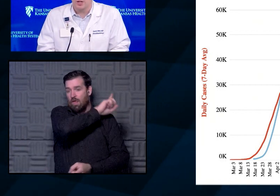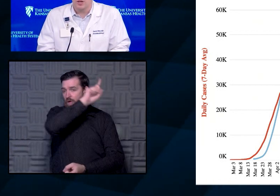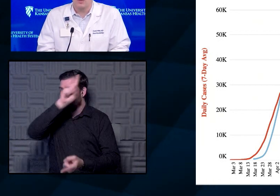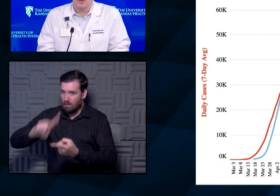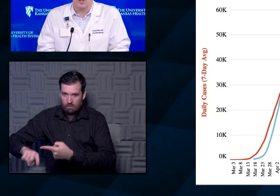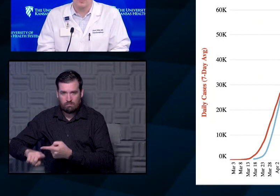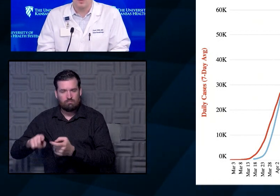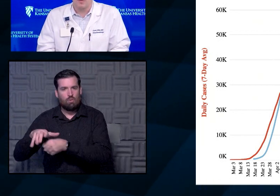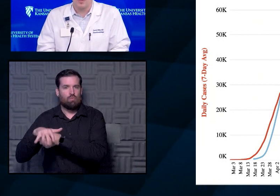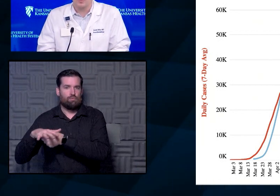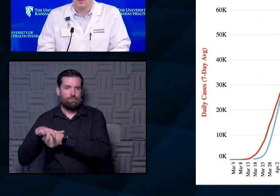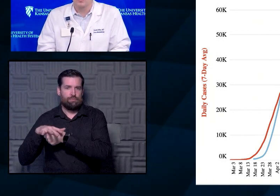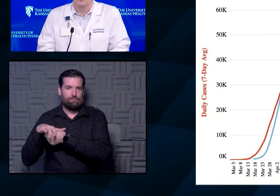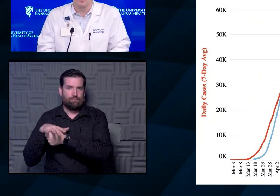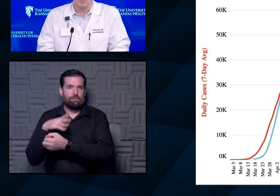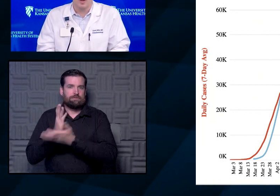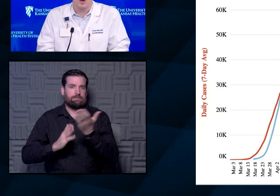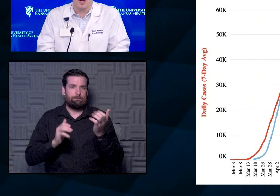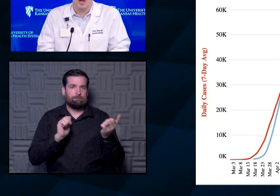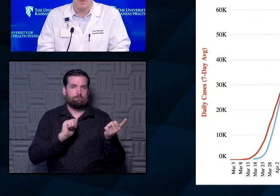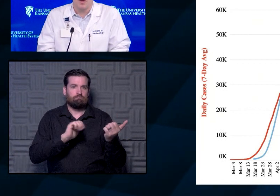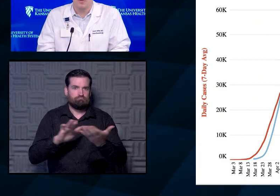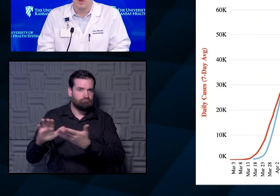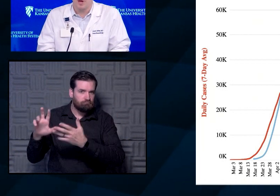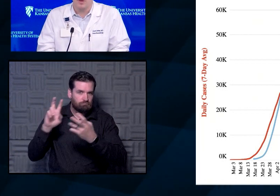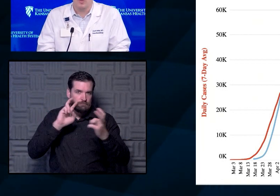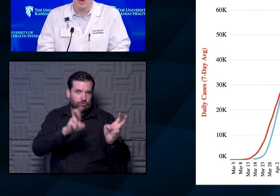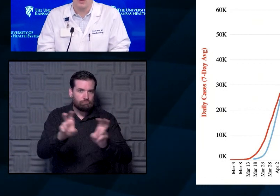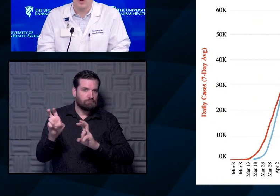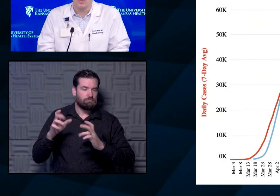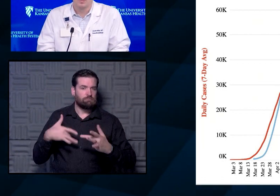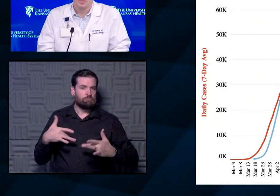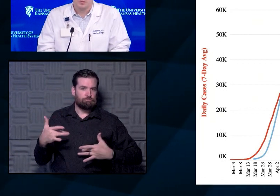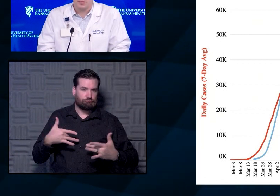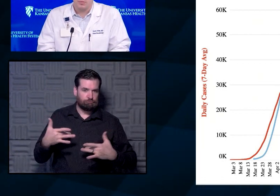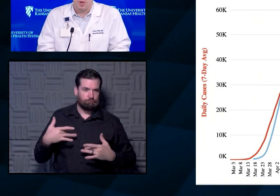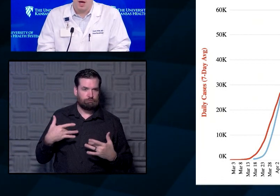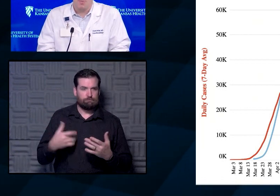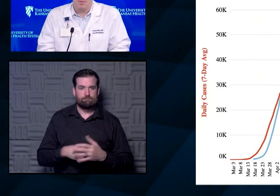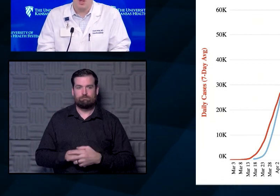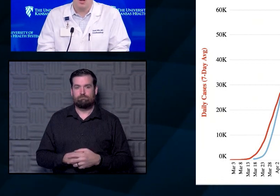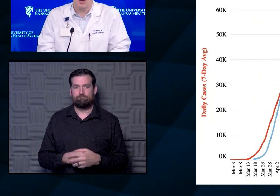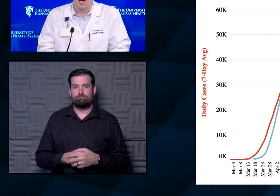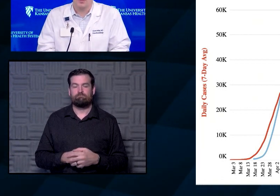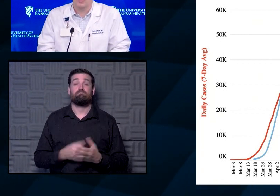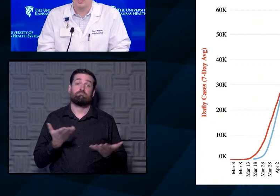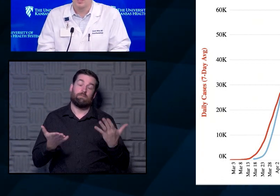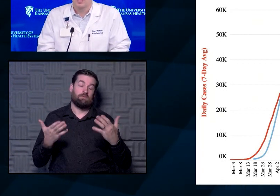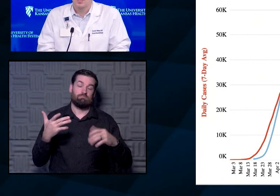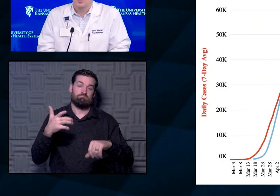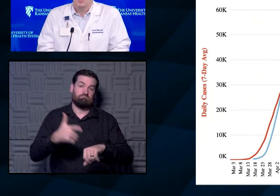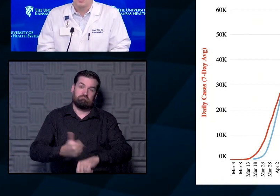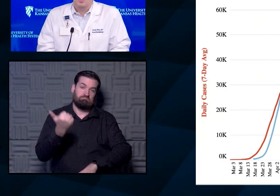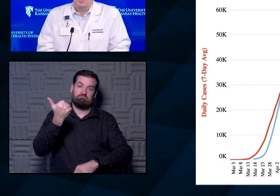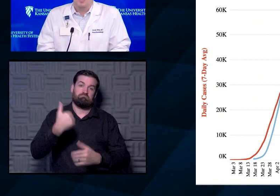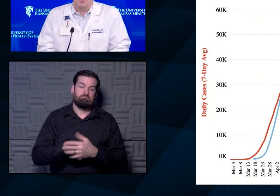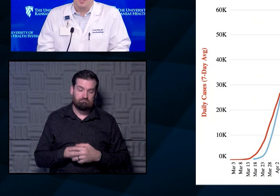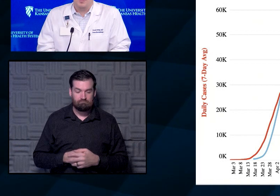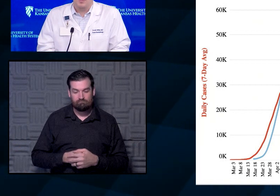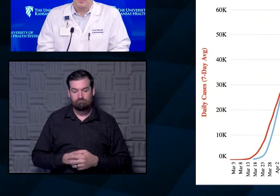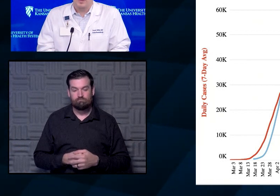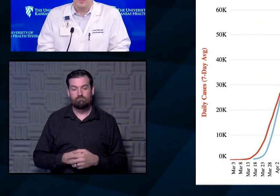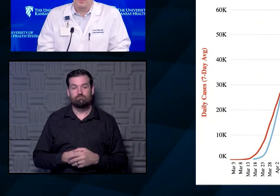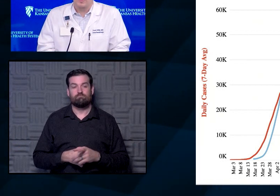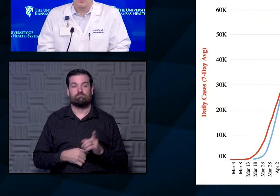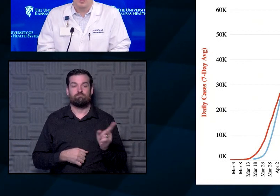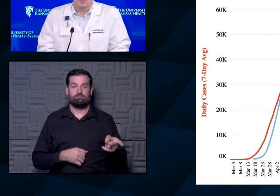locally here, addressing some of the concerns that we've been talking about for the past week or so. Maybe longer, actually.